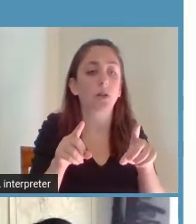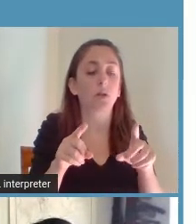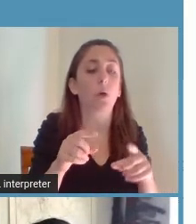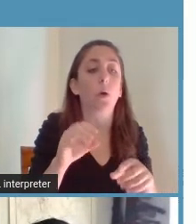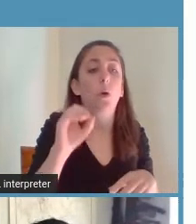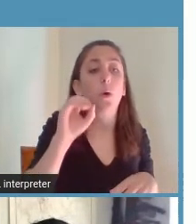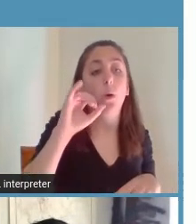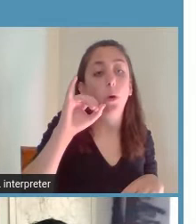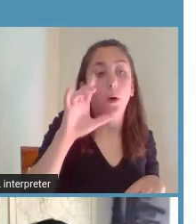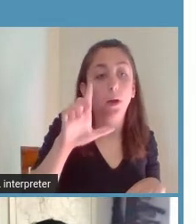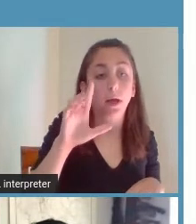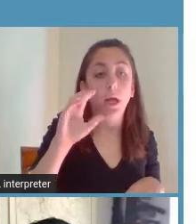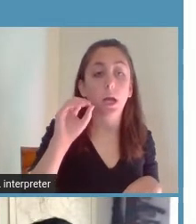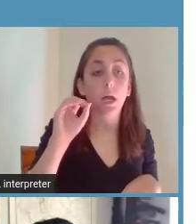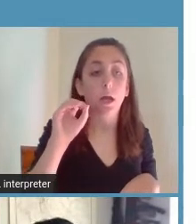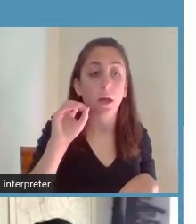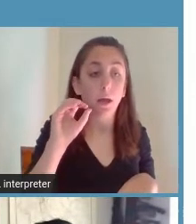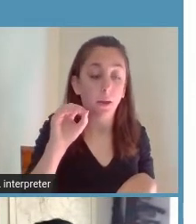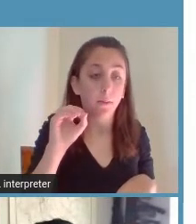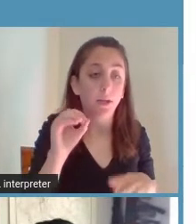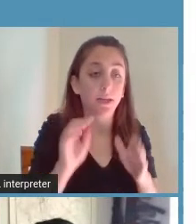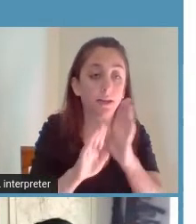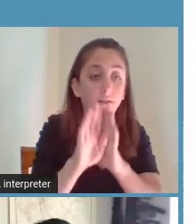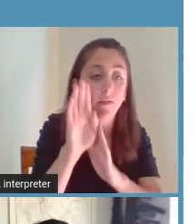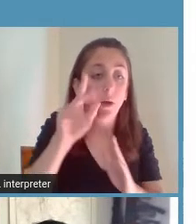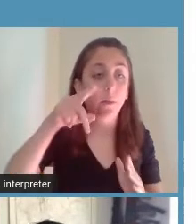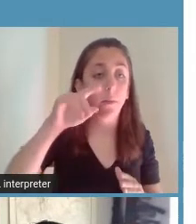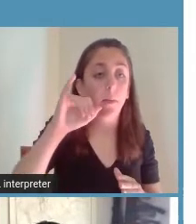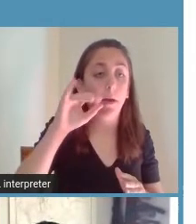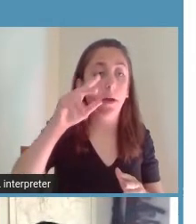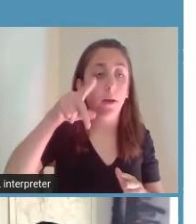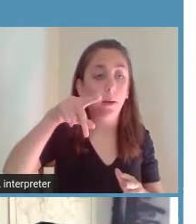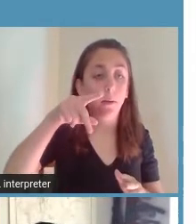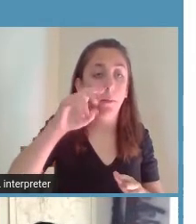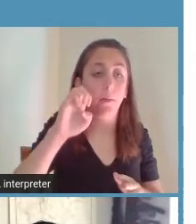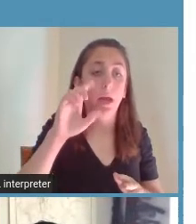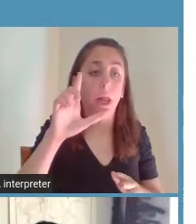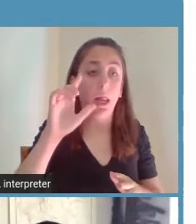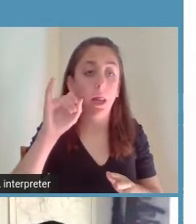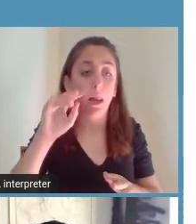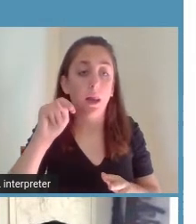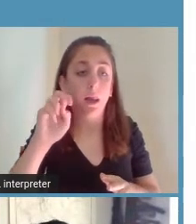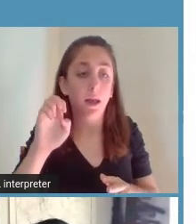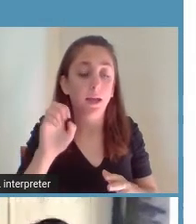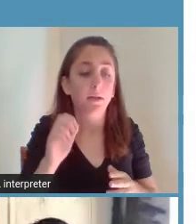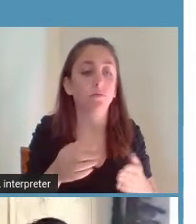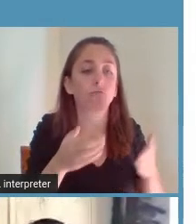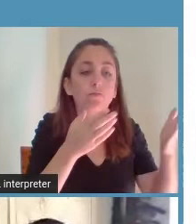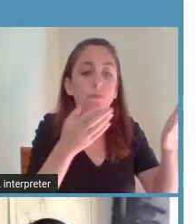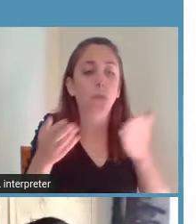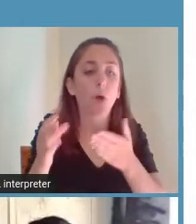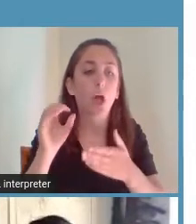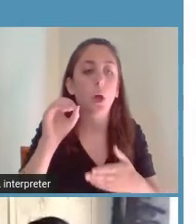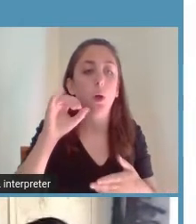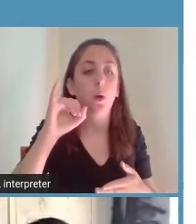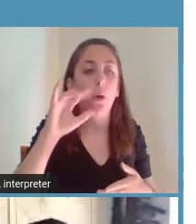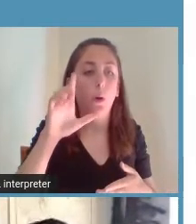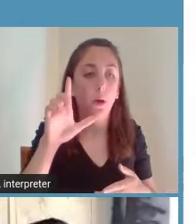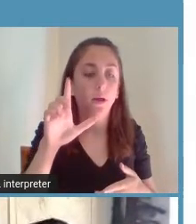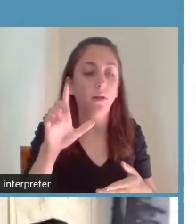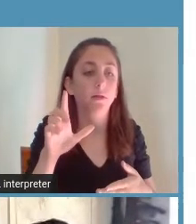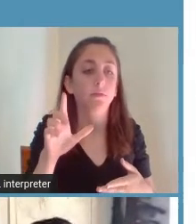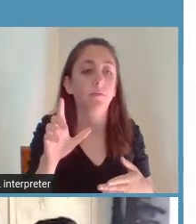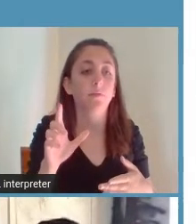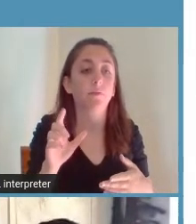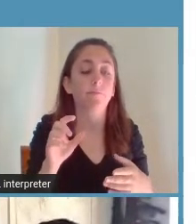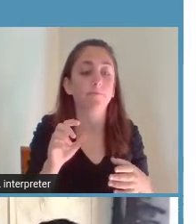company had developed a pipeline from the Northwest and was delivering oil down through the South. And initially, the pipeline had